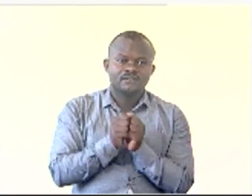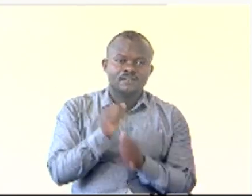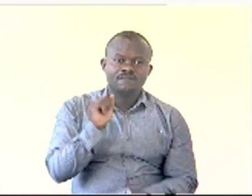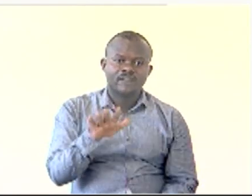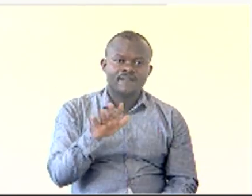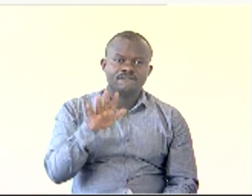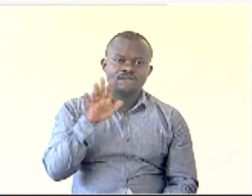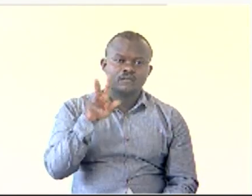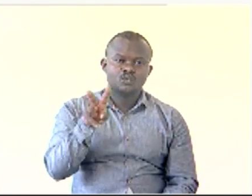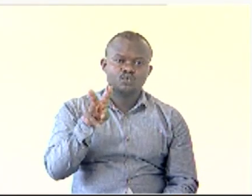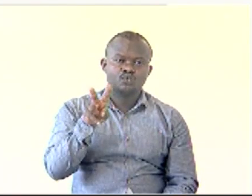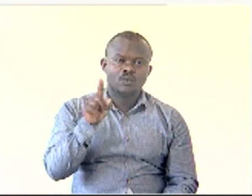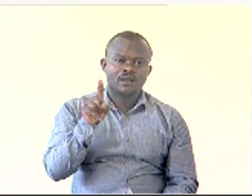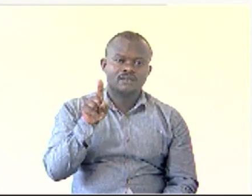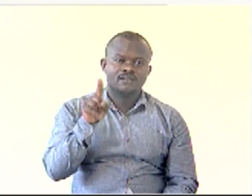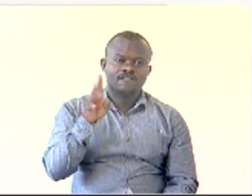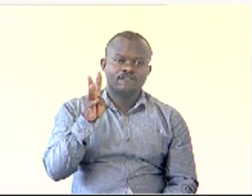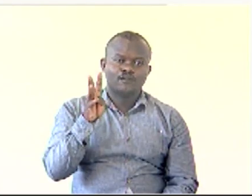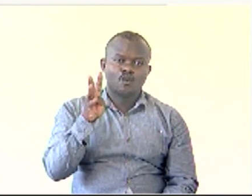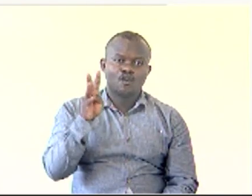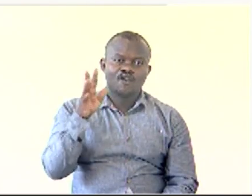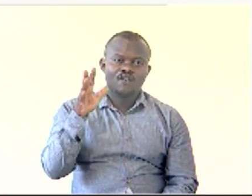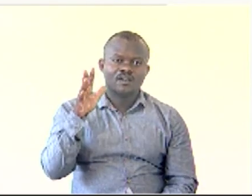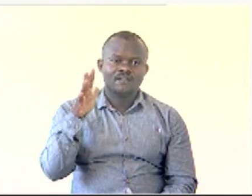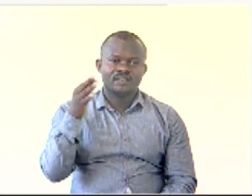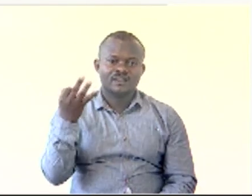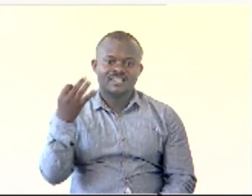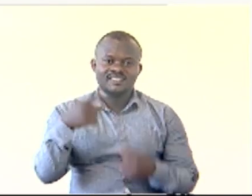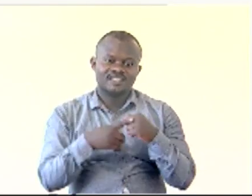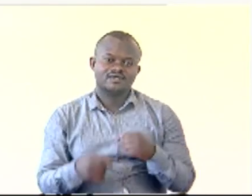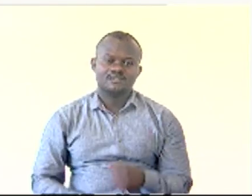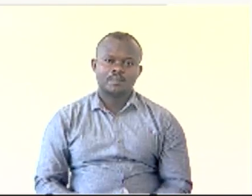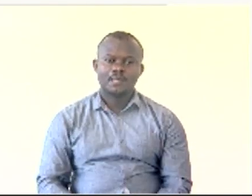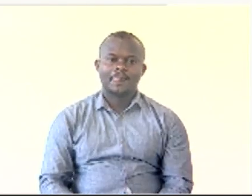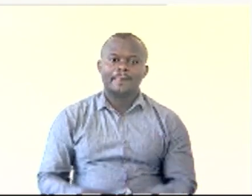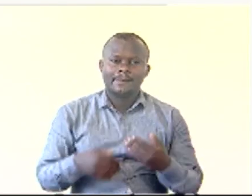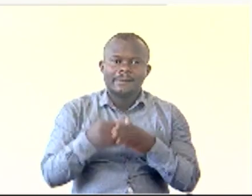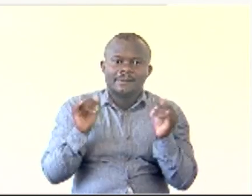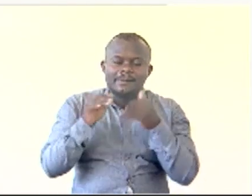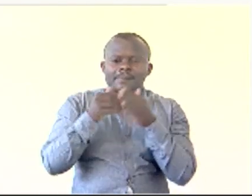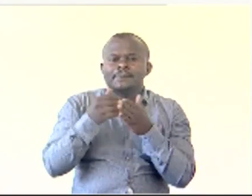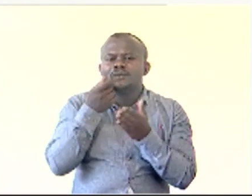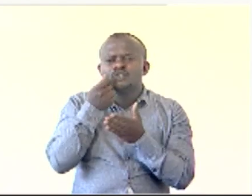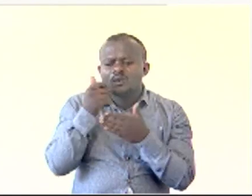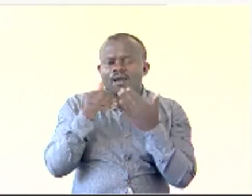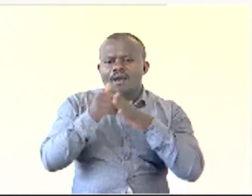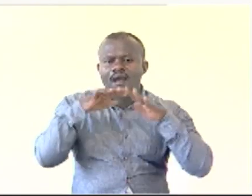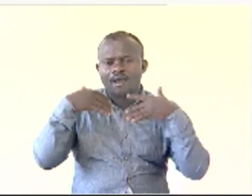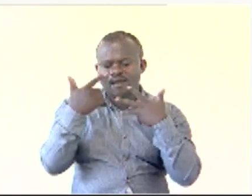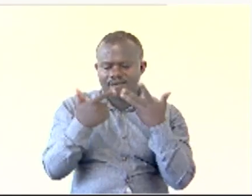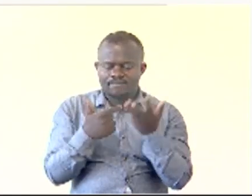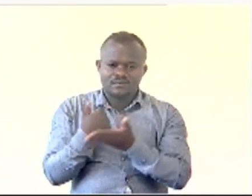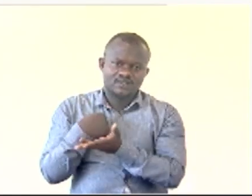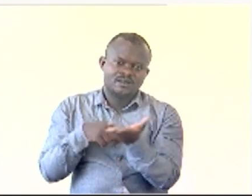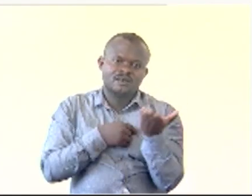5, 2, 1, 4, 3, 6. You try to assure me how as an object, a